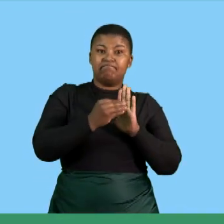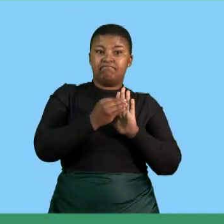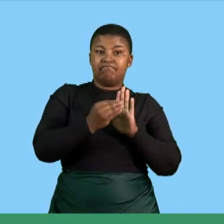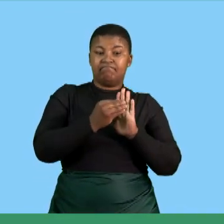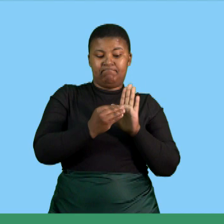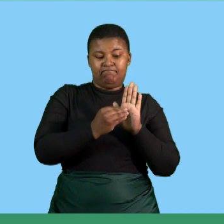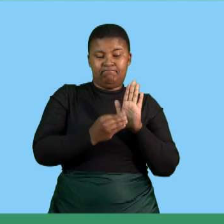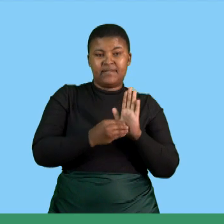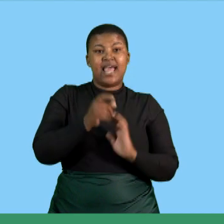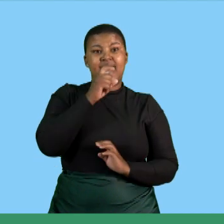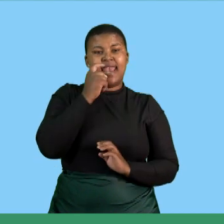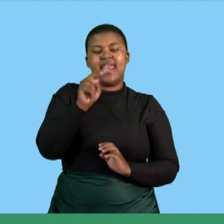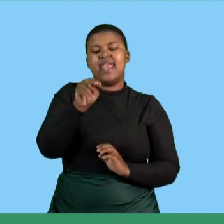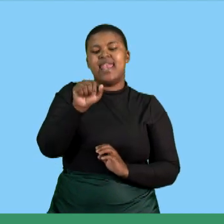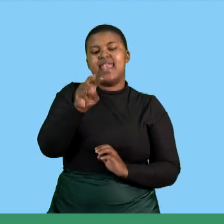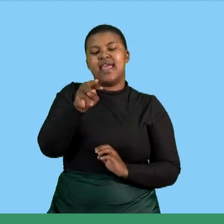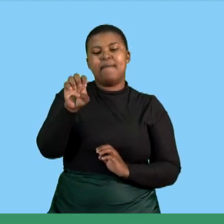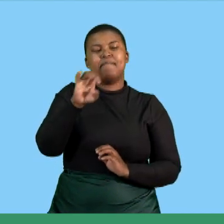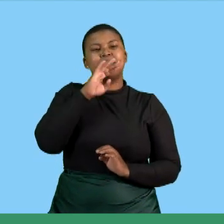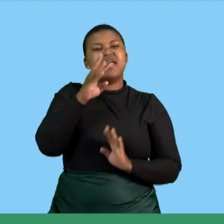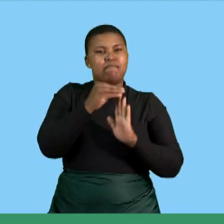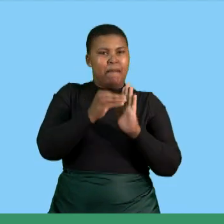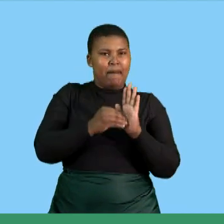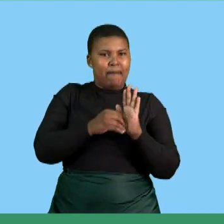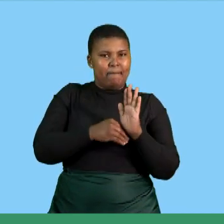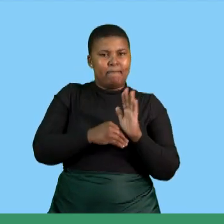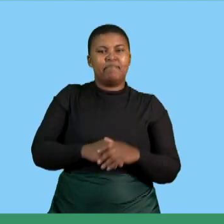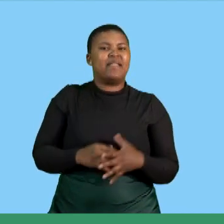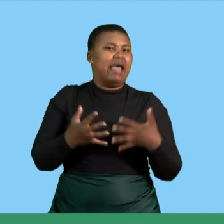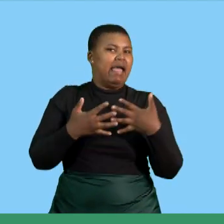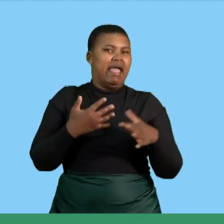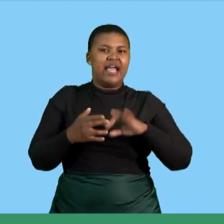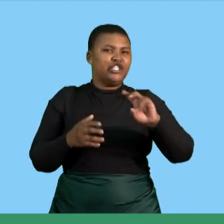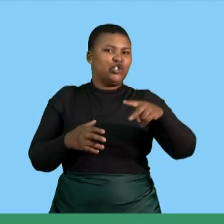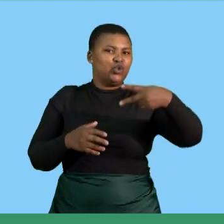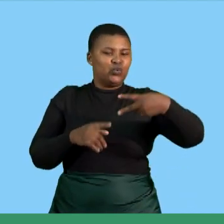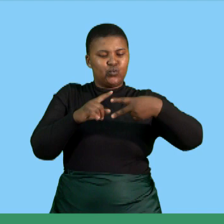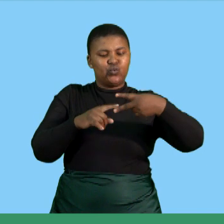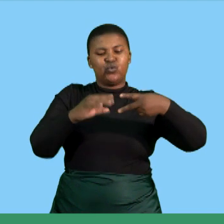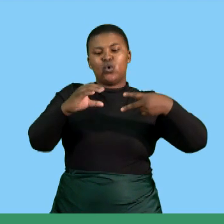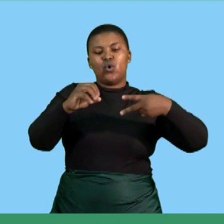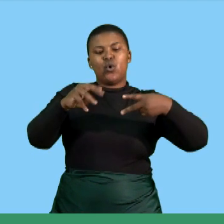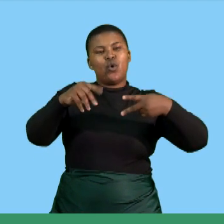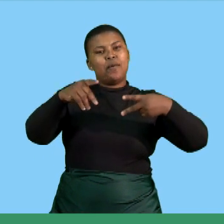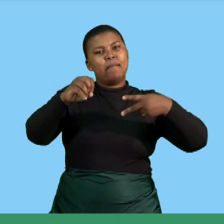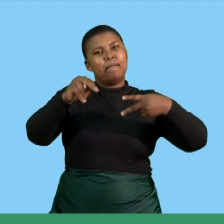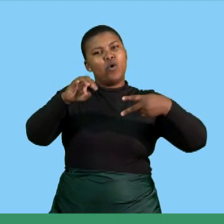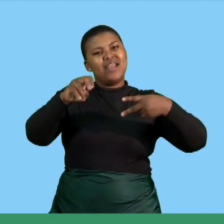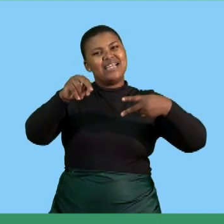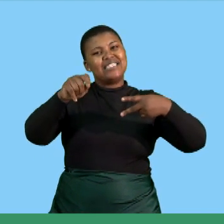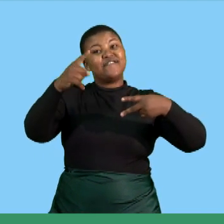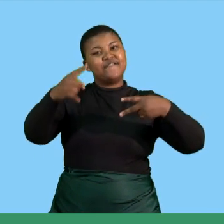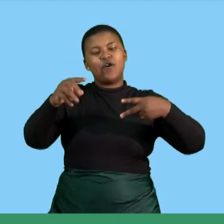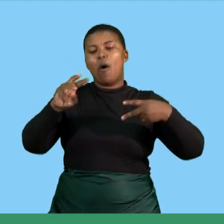to do. Name always means shortly list any two components of the macro